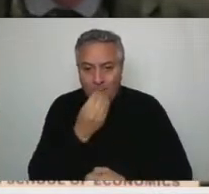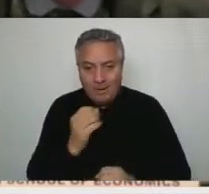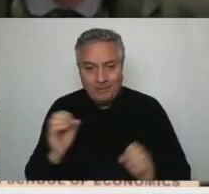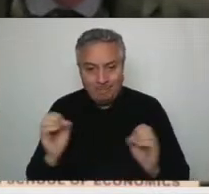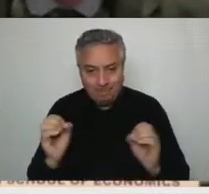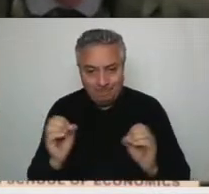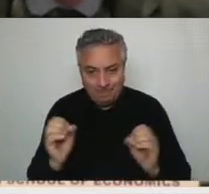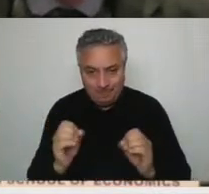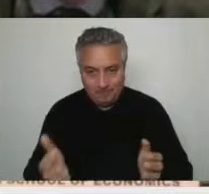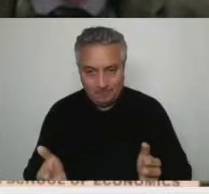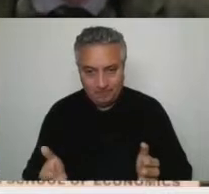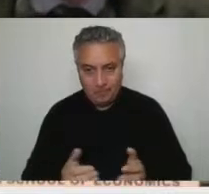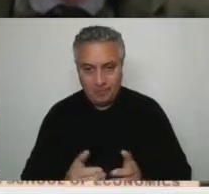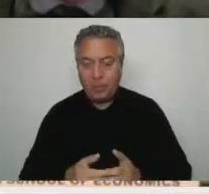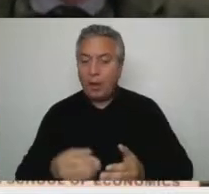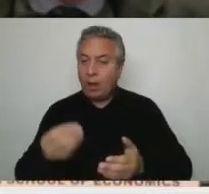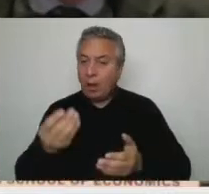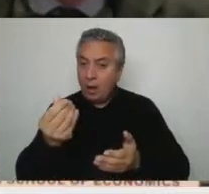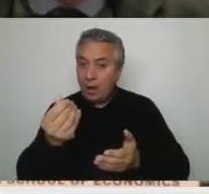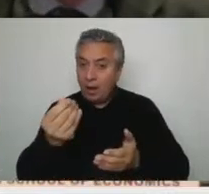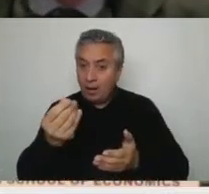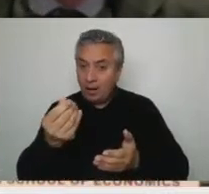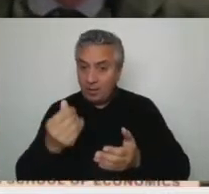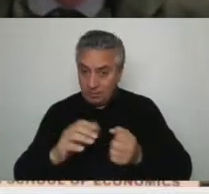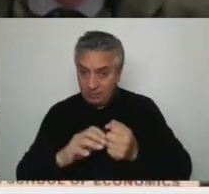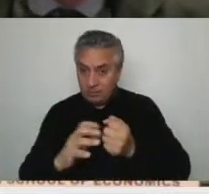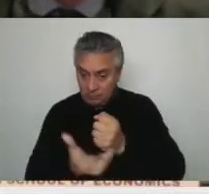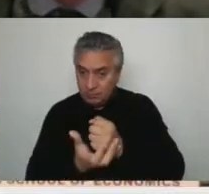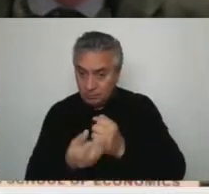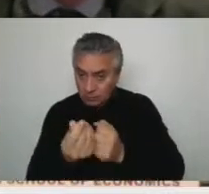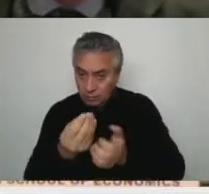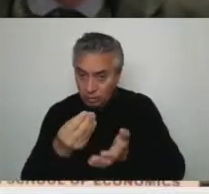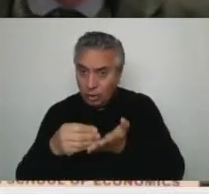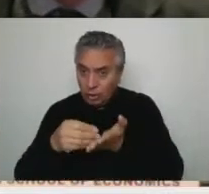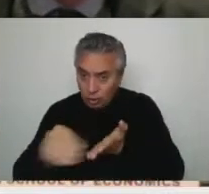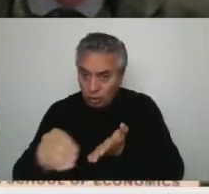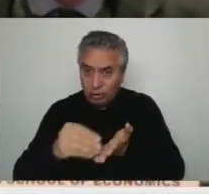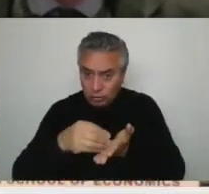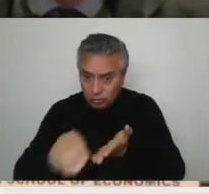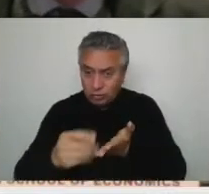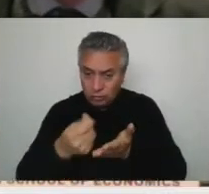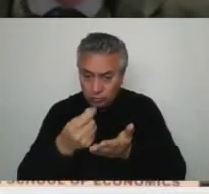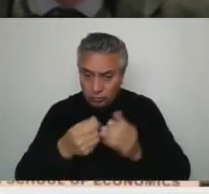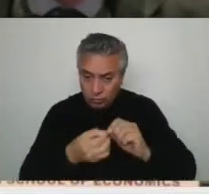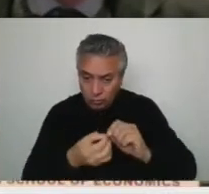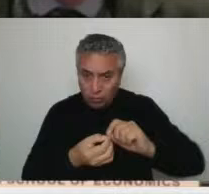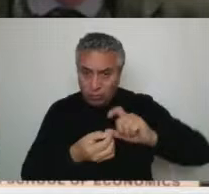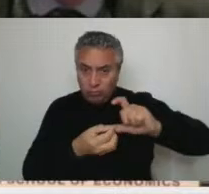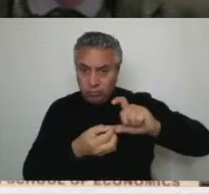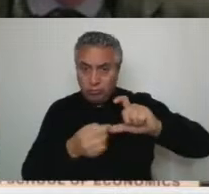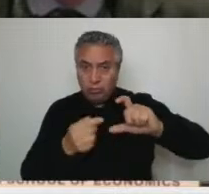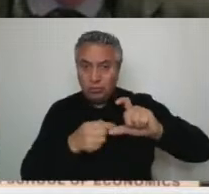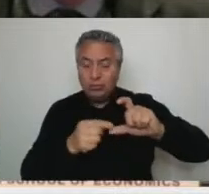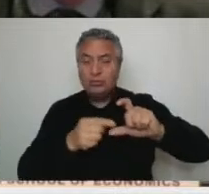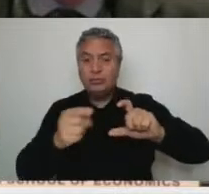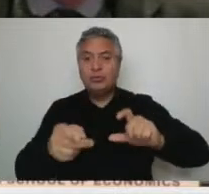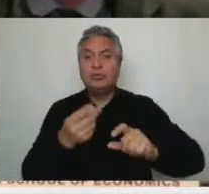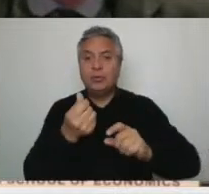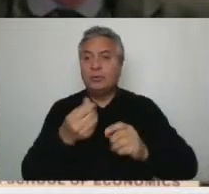cost of the double burden in terms of impacts in health and economy and education grows up